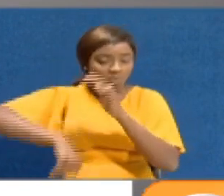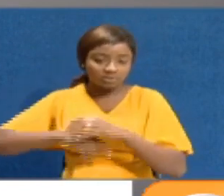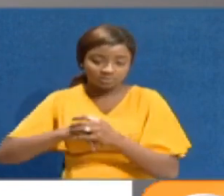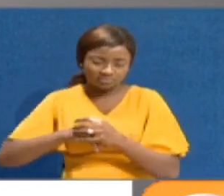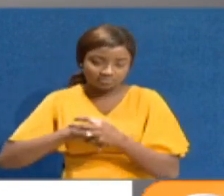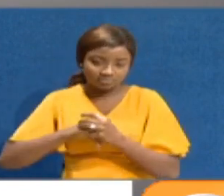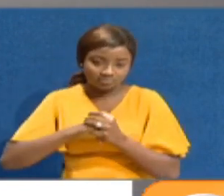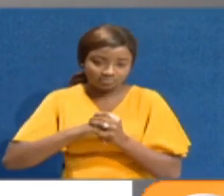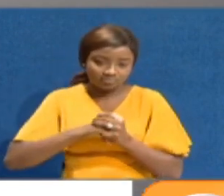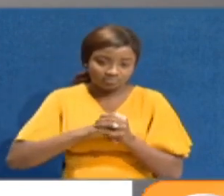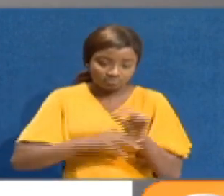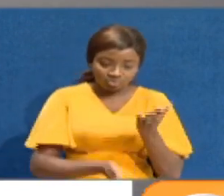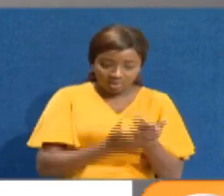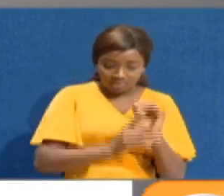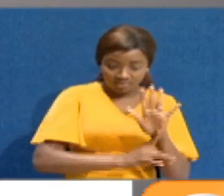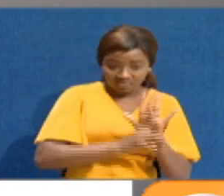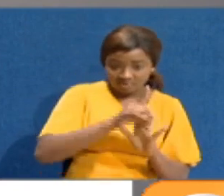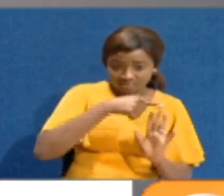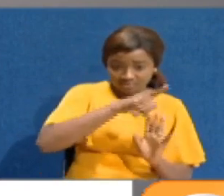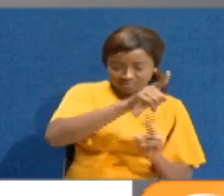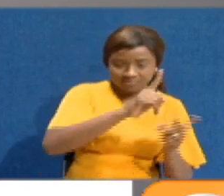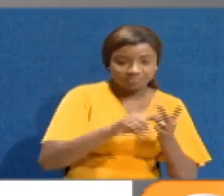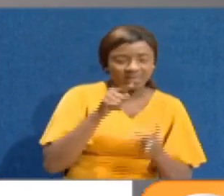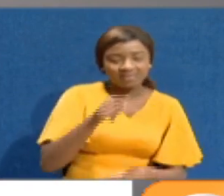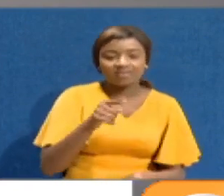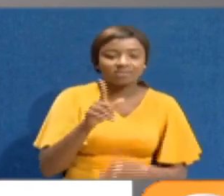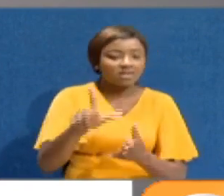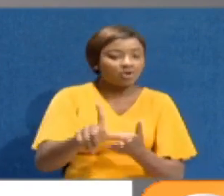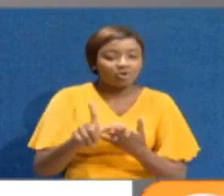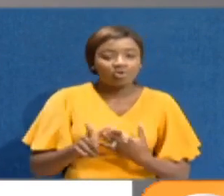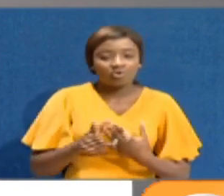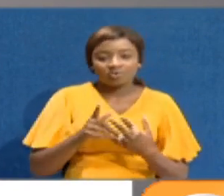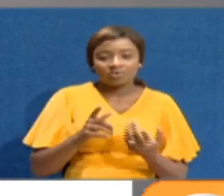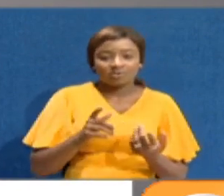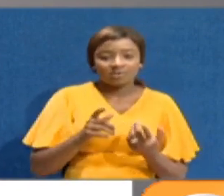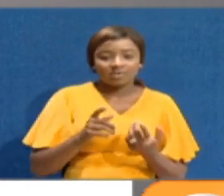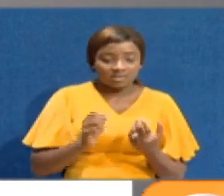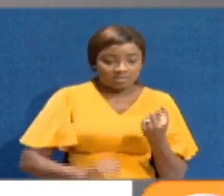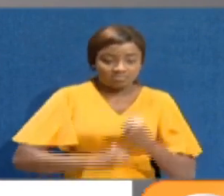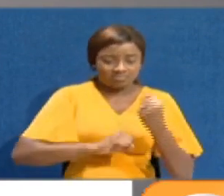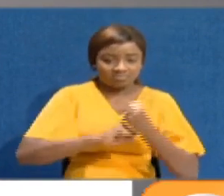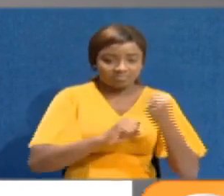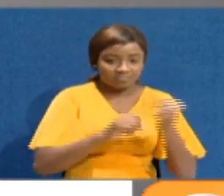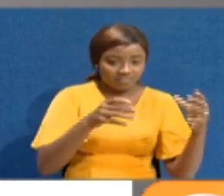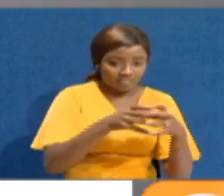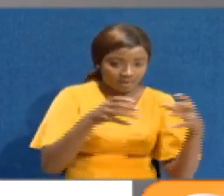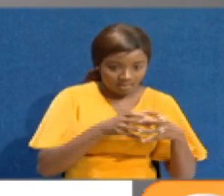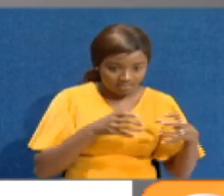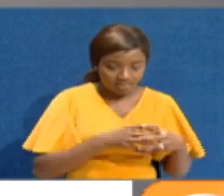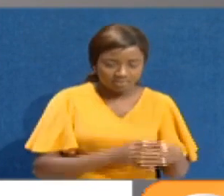of advancing development, but also debt that is guaranteed to certain state corporations,